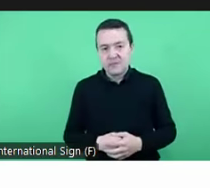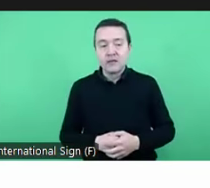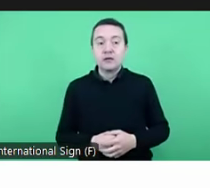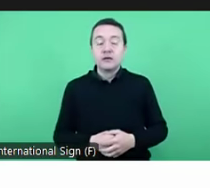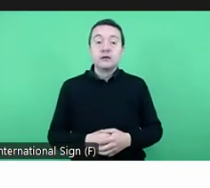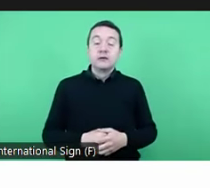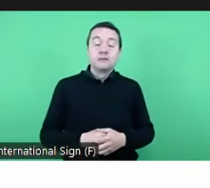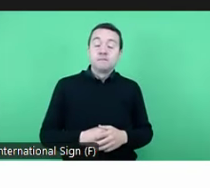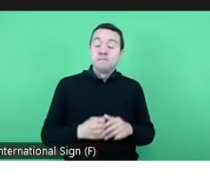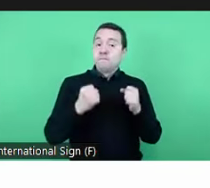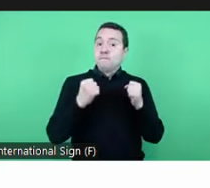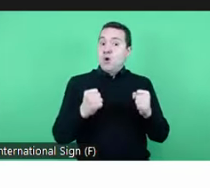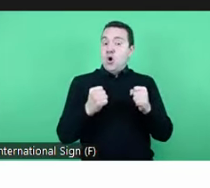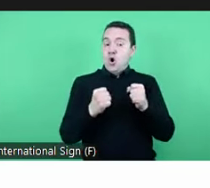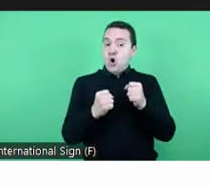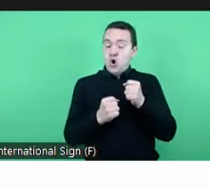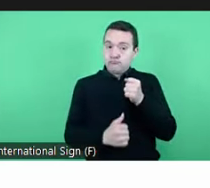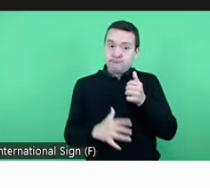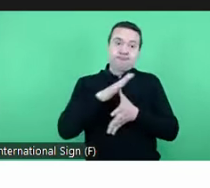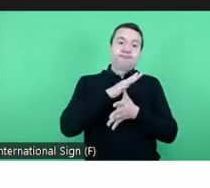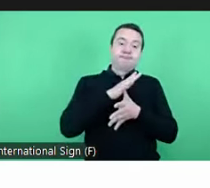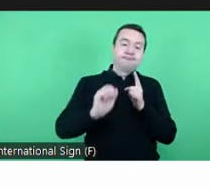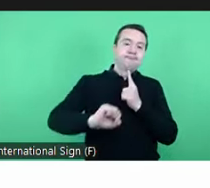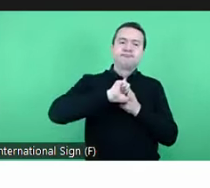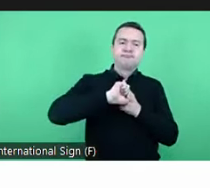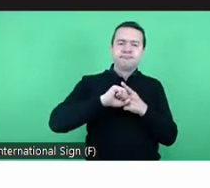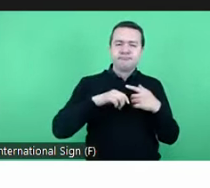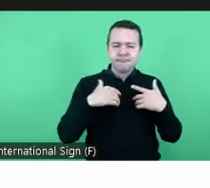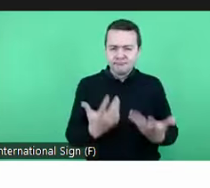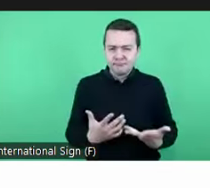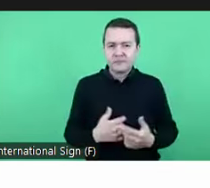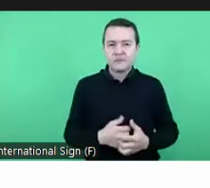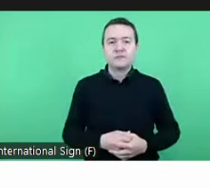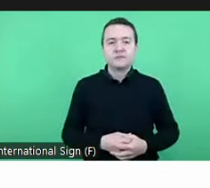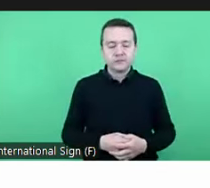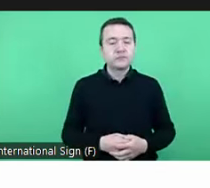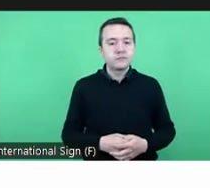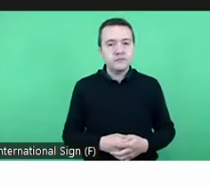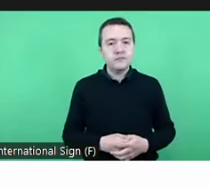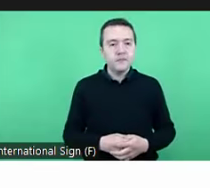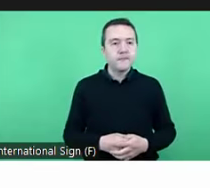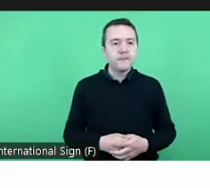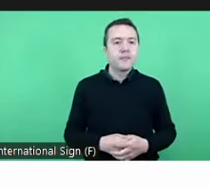and one of the main challenges that we have today is